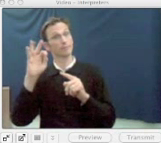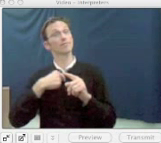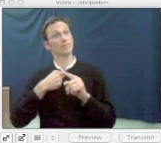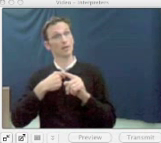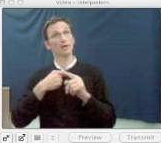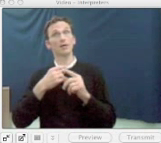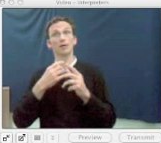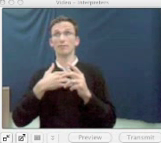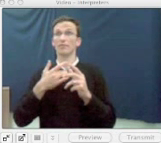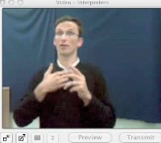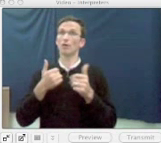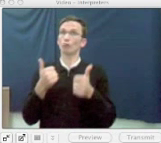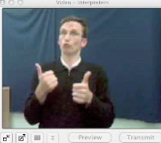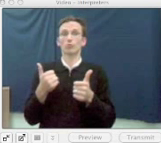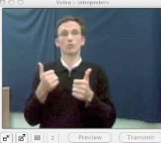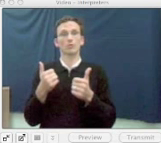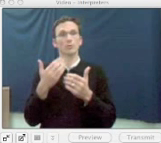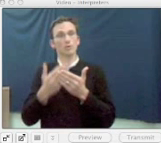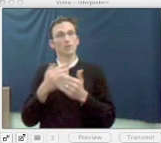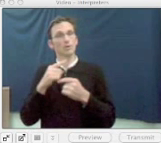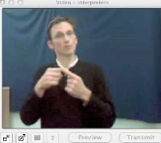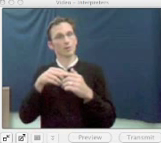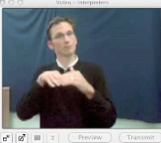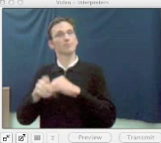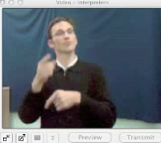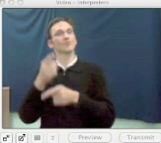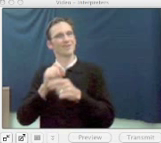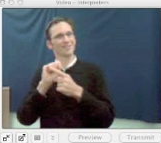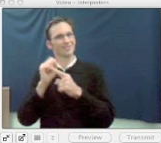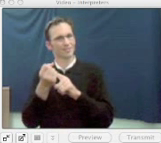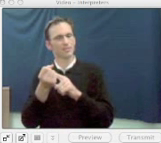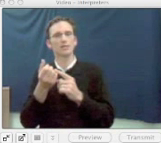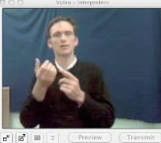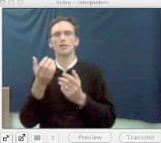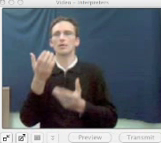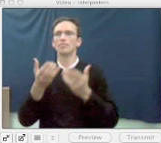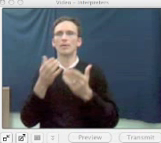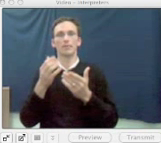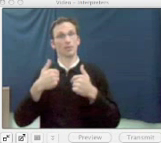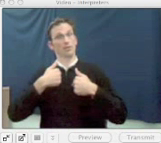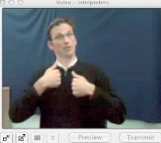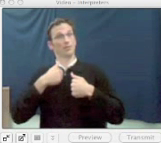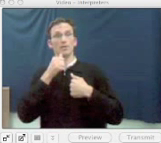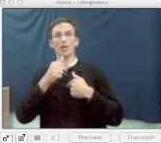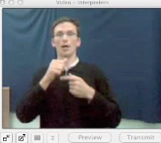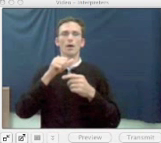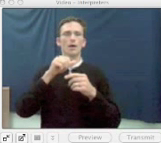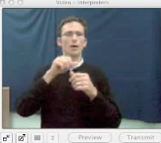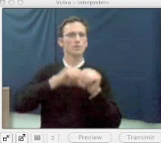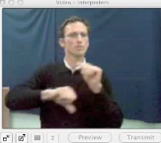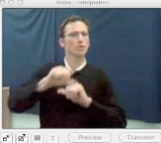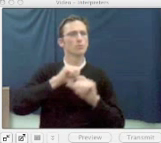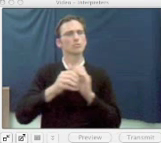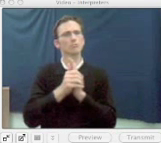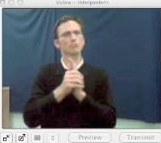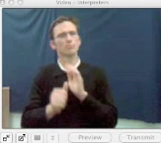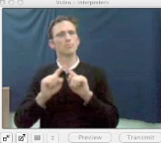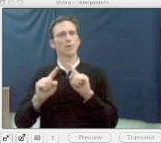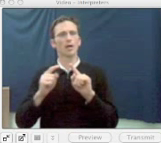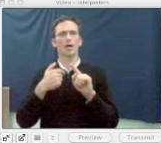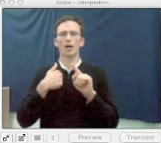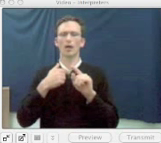situation, so this person might not be terribly socially adept, but they bring, high efficiency, or they